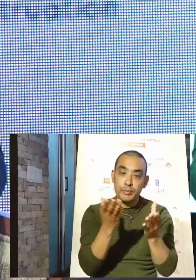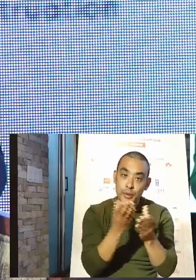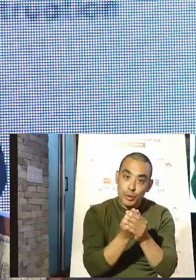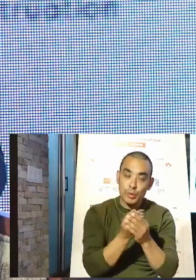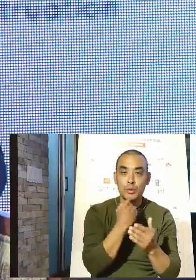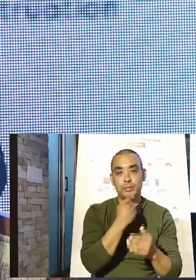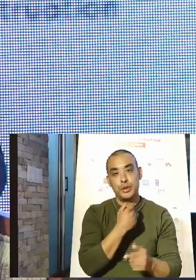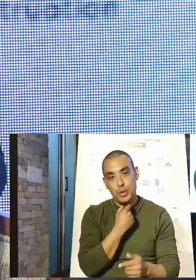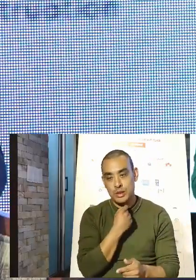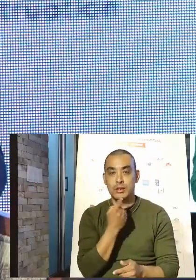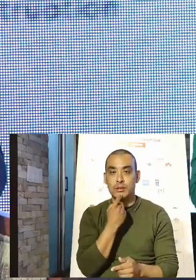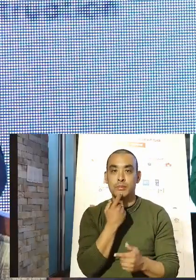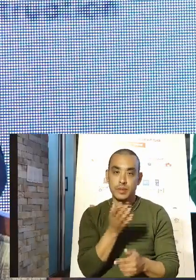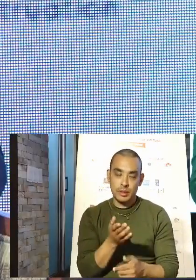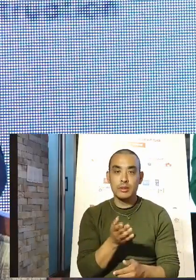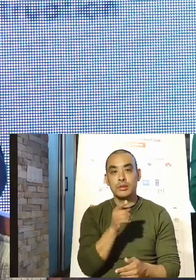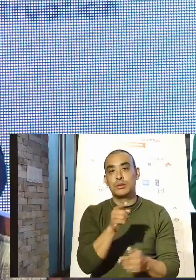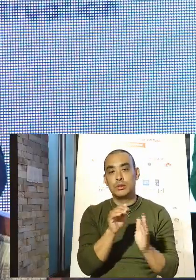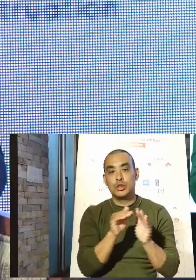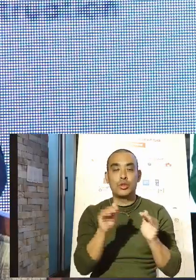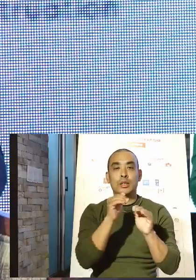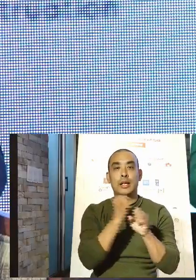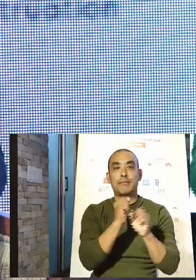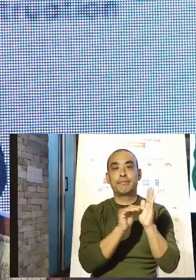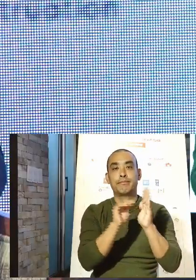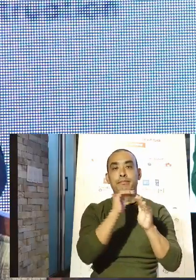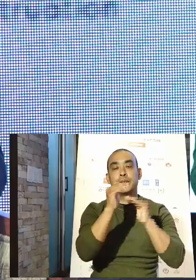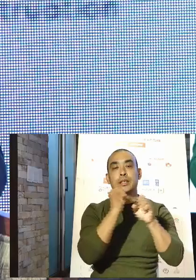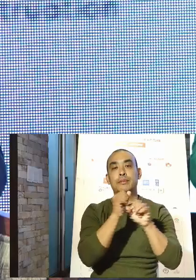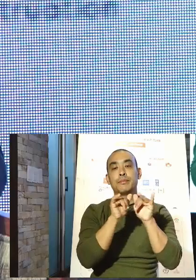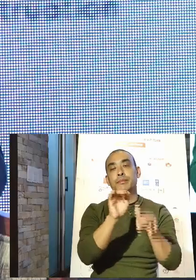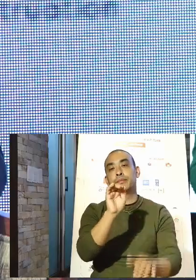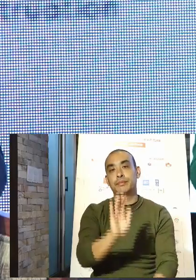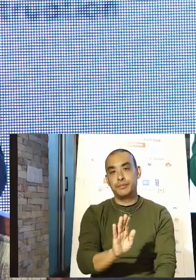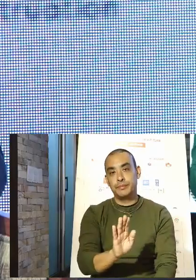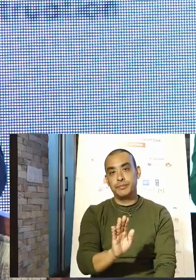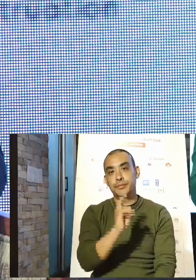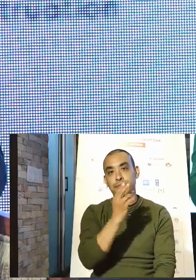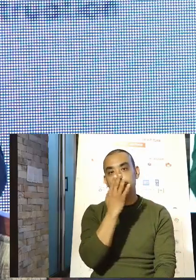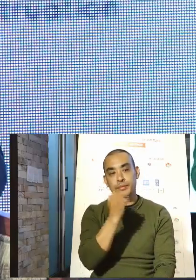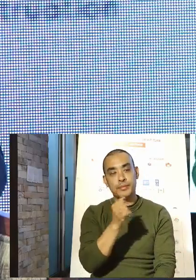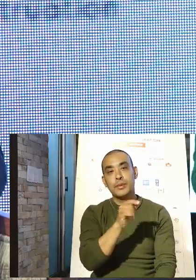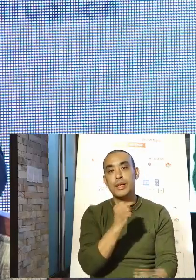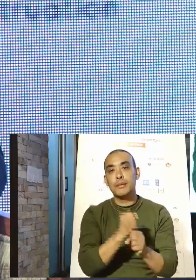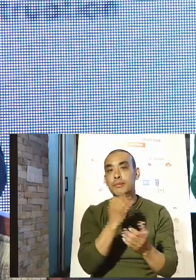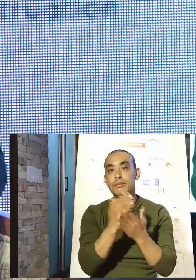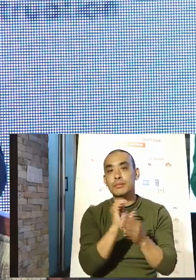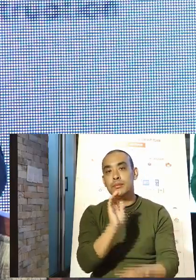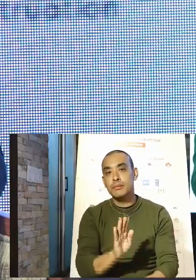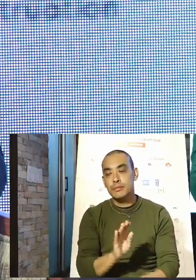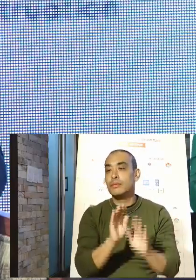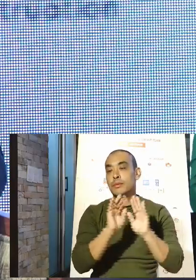and trust, then that kind of level of backbiting is starting to slowly decay. And so how do you do that though? Very,